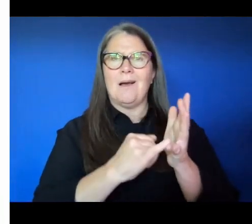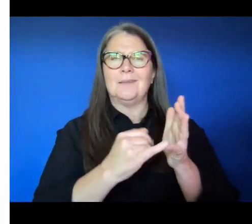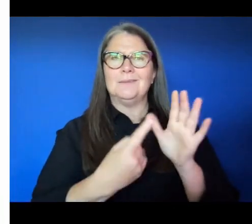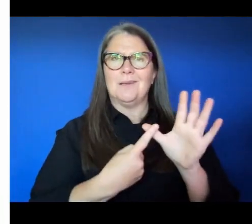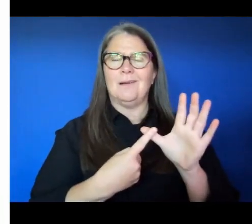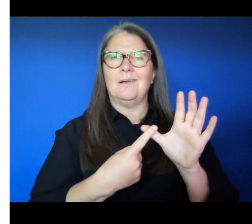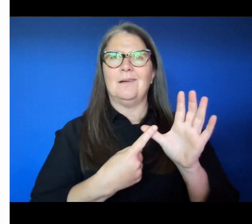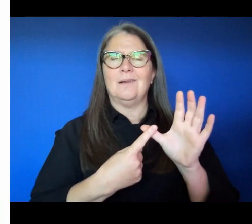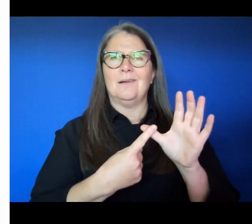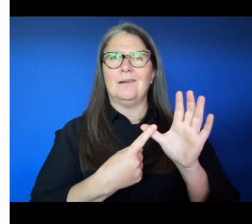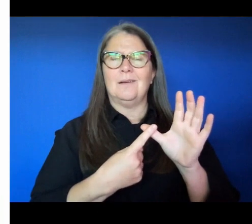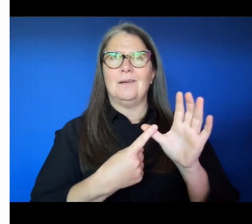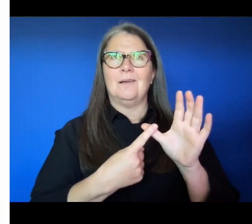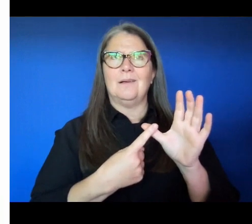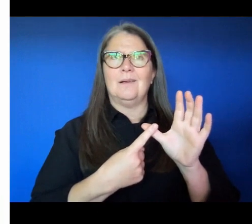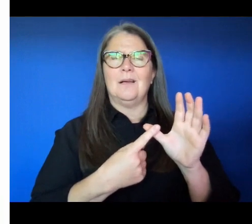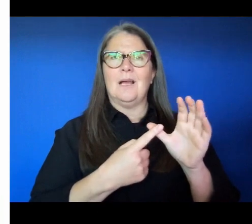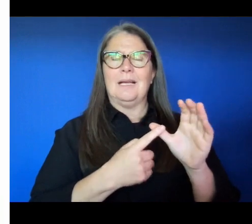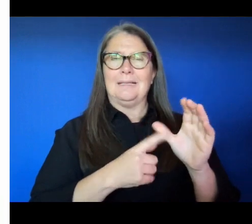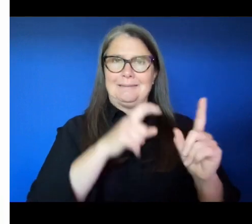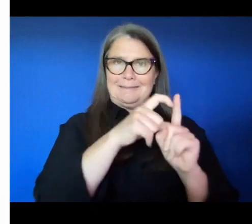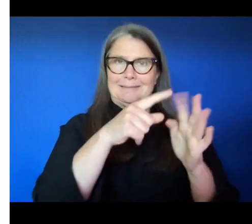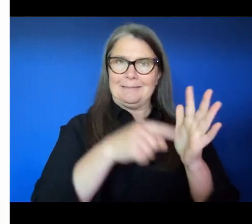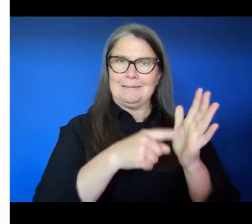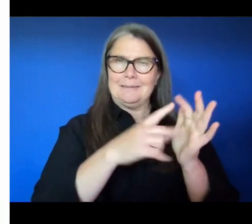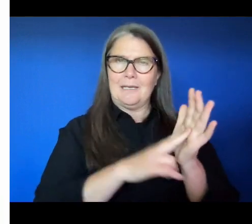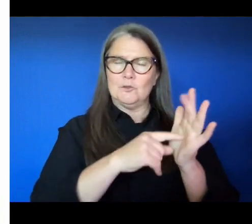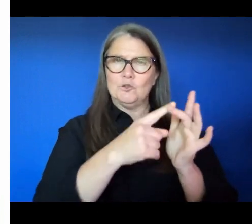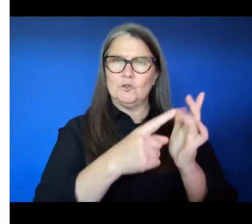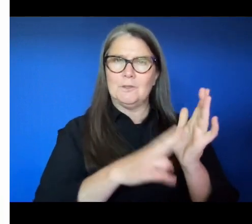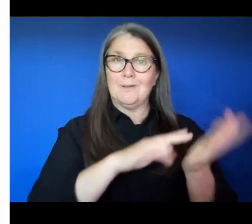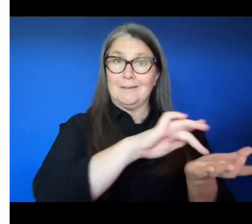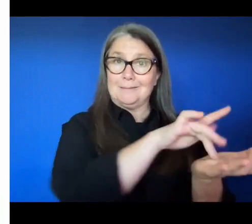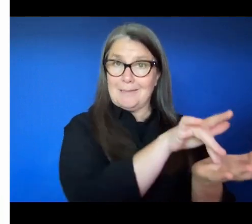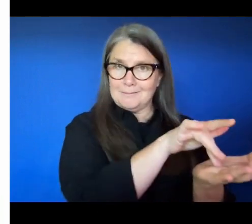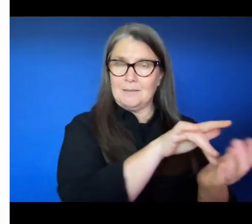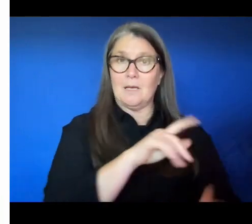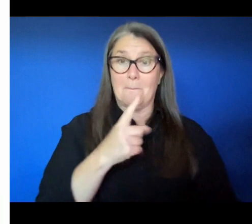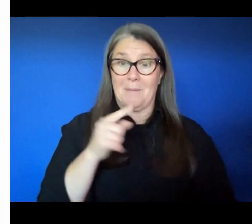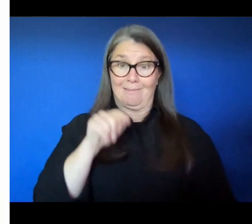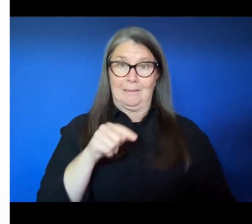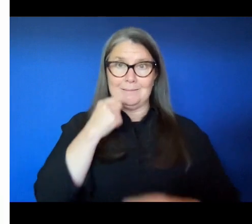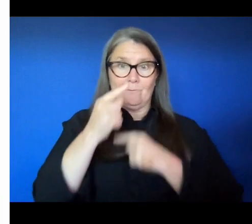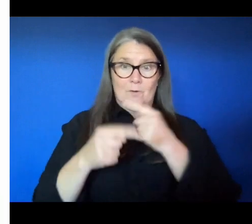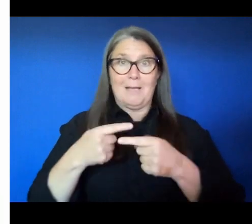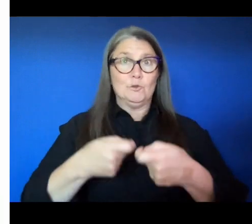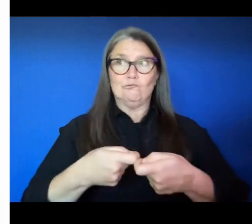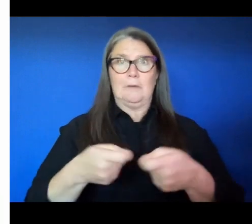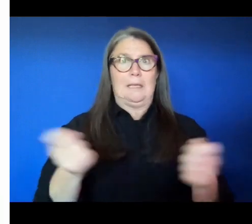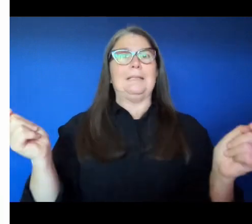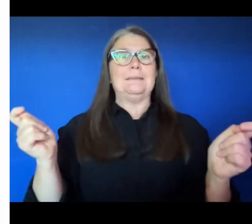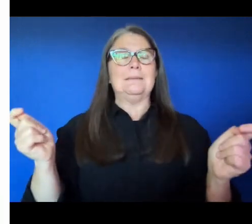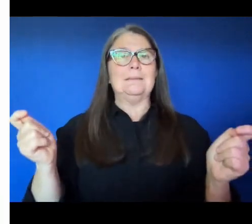been allowed to be released to the public by the families of deaths